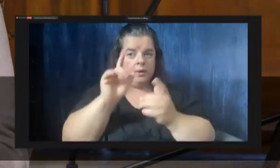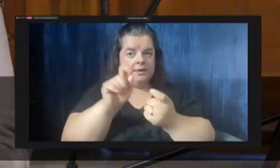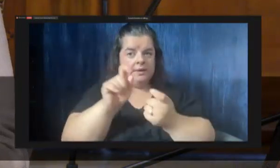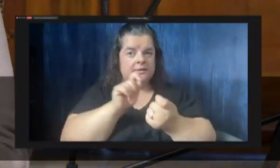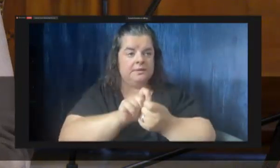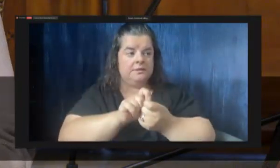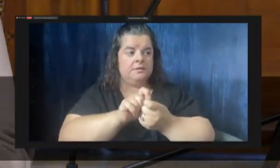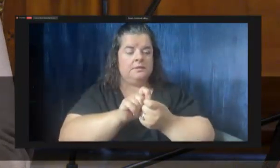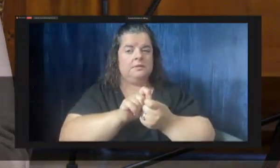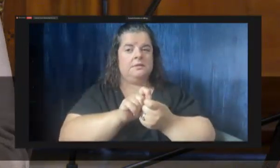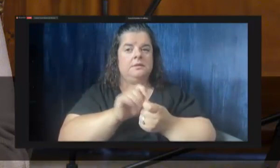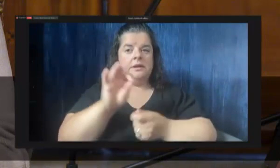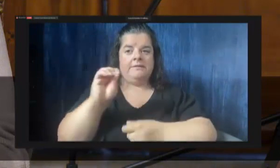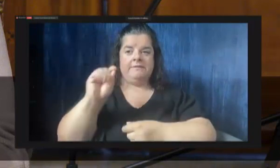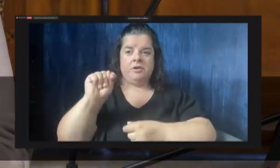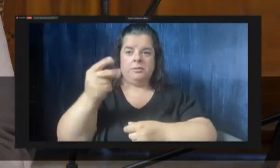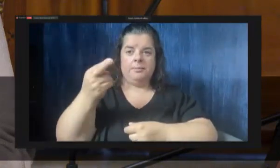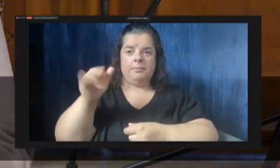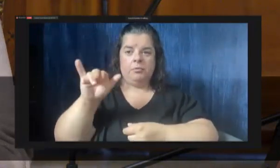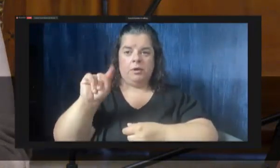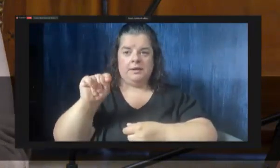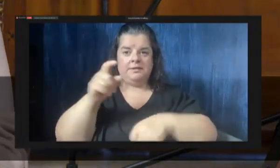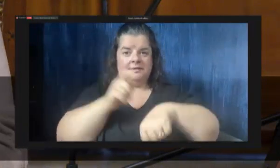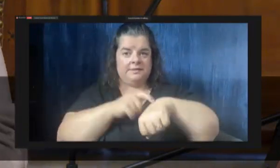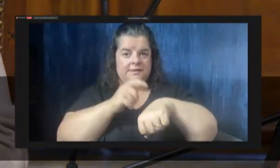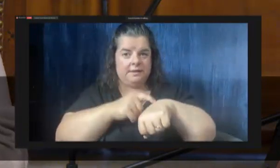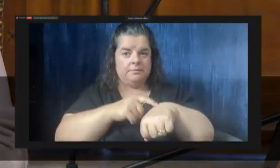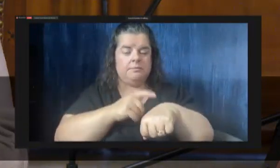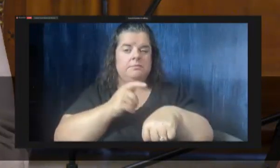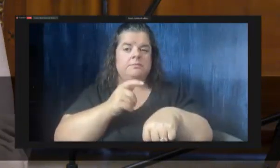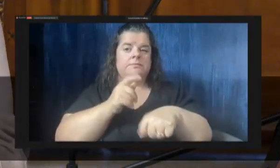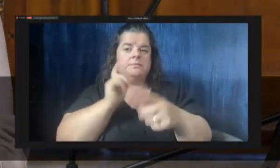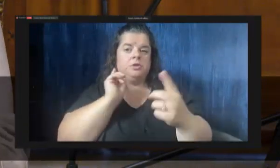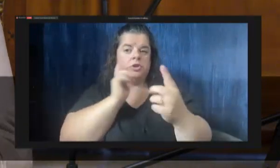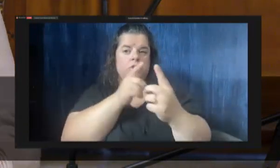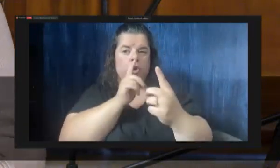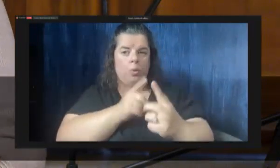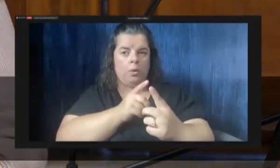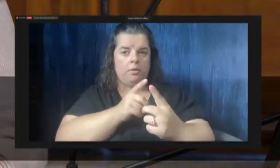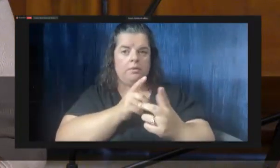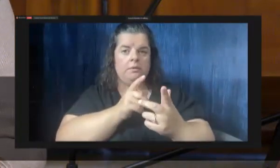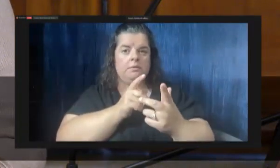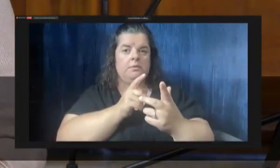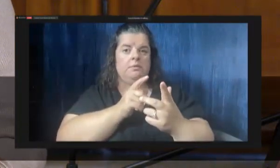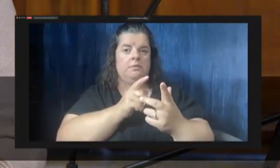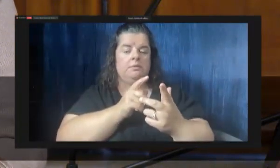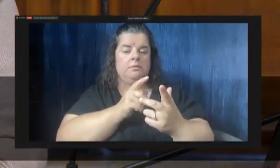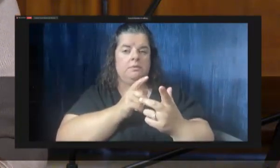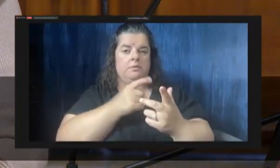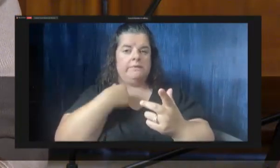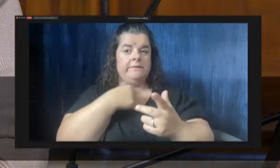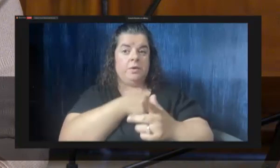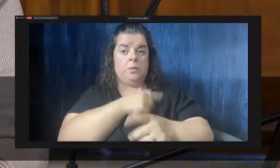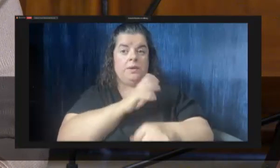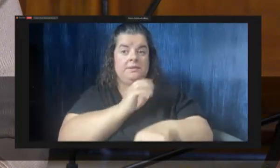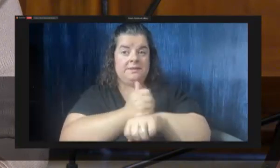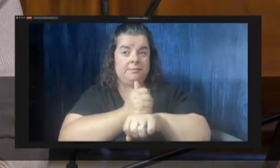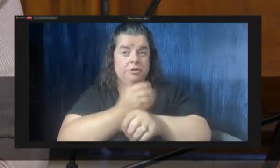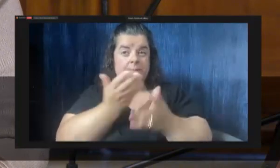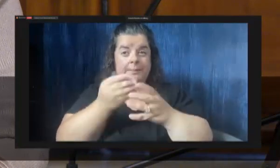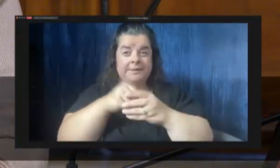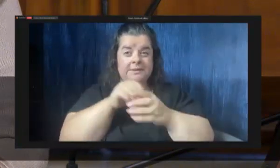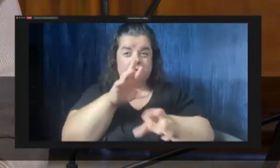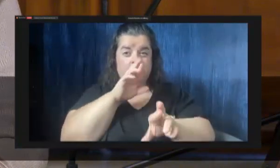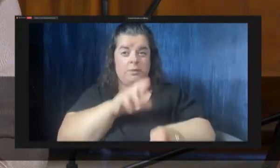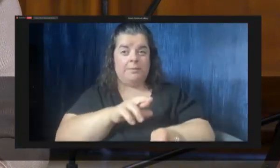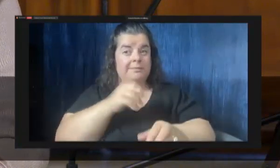The footprints, the time frames, the goal, again, kind of like, have we established, and maybe it's in your report, I